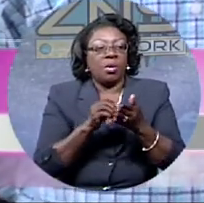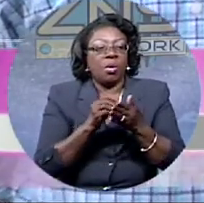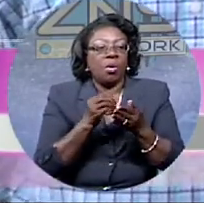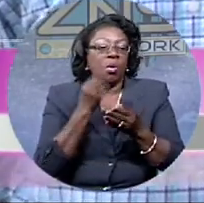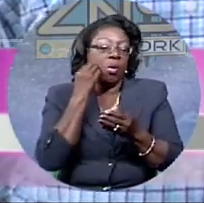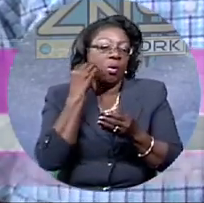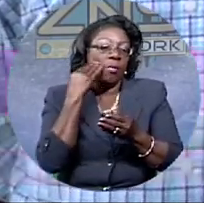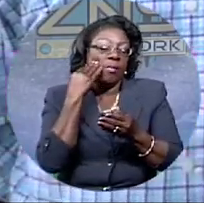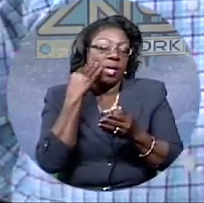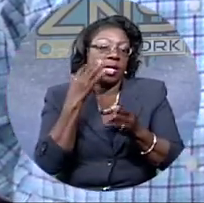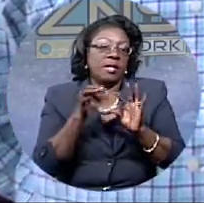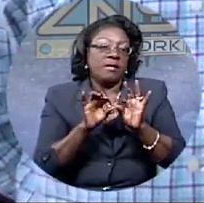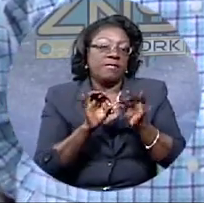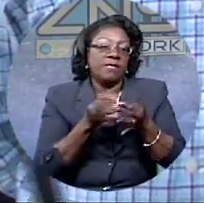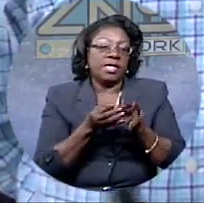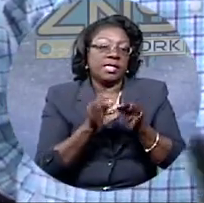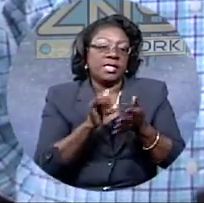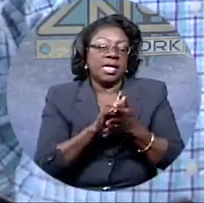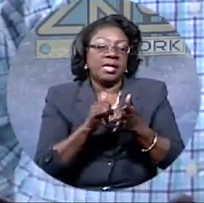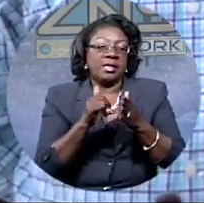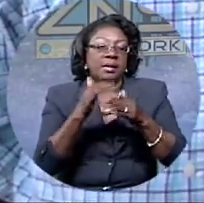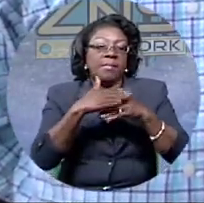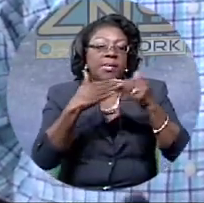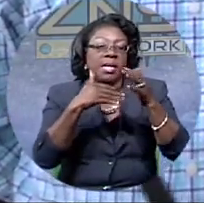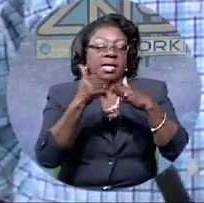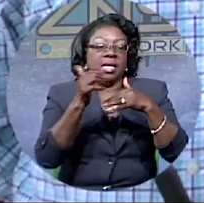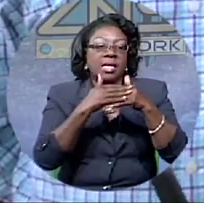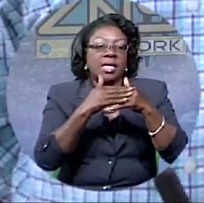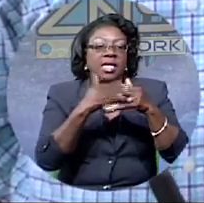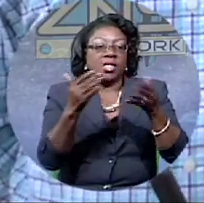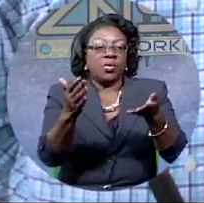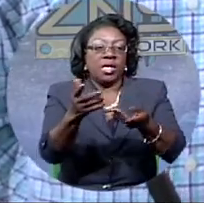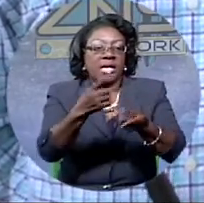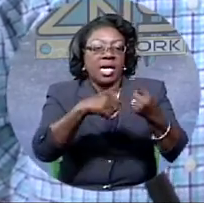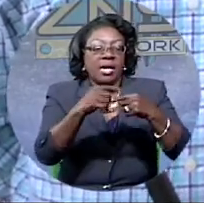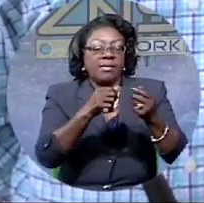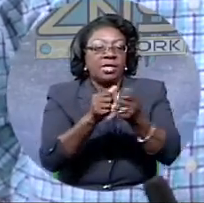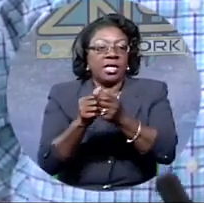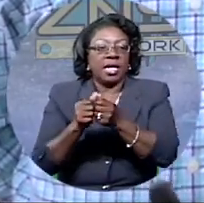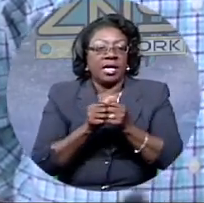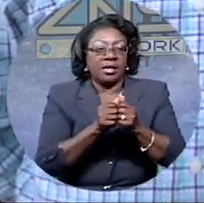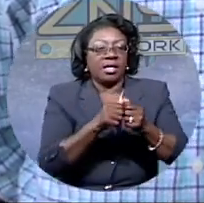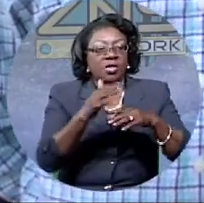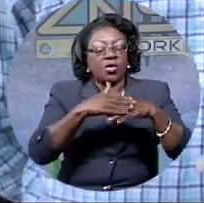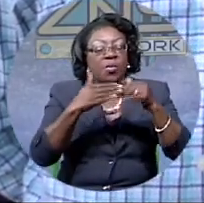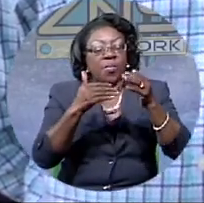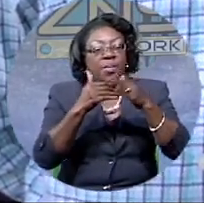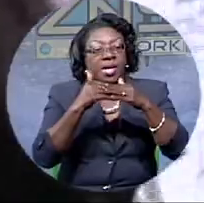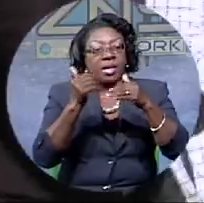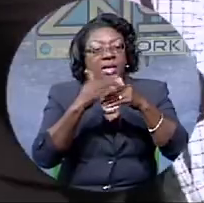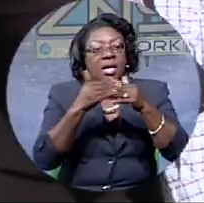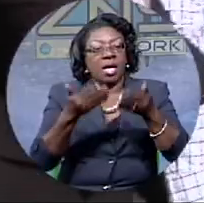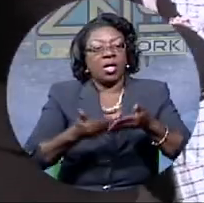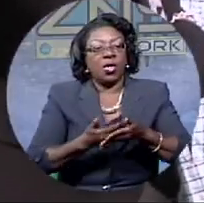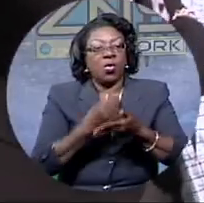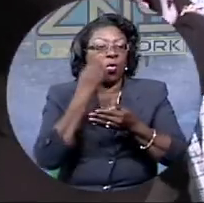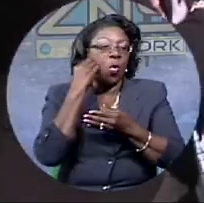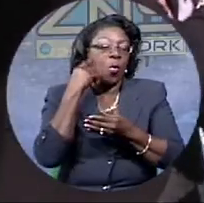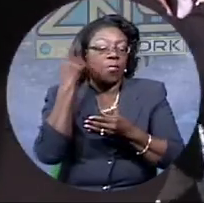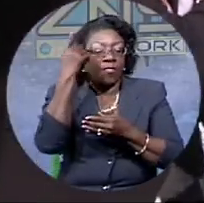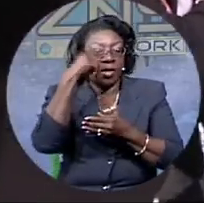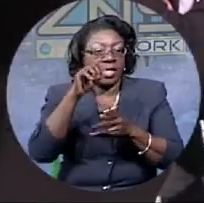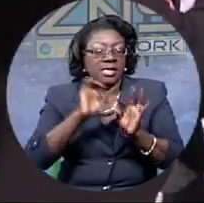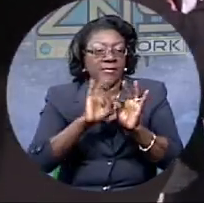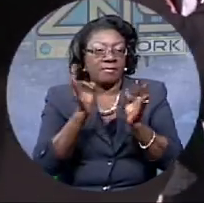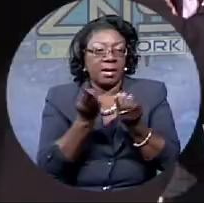chosen. So we decided to put our community effort together to reconstruct a home for this family. Bain and Grantstown Member of